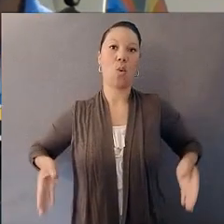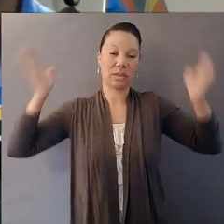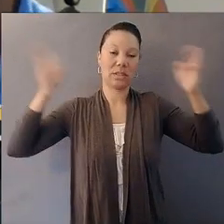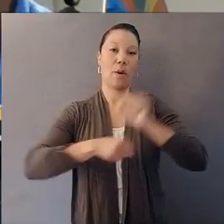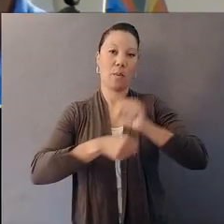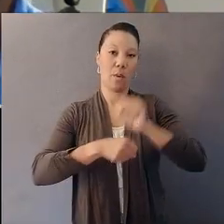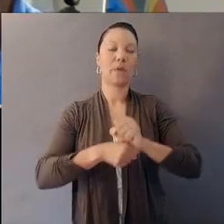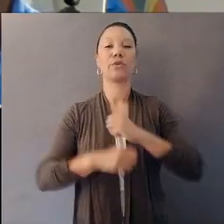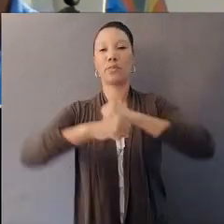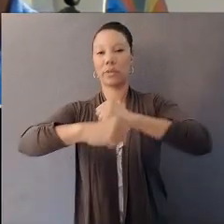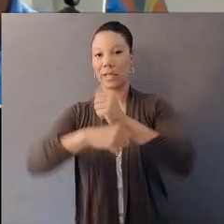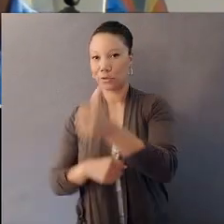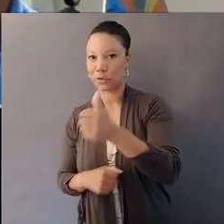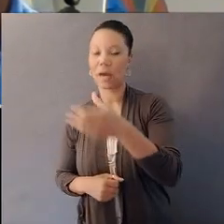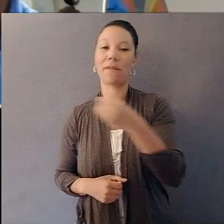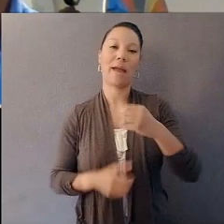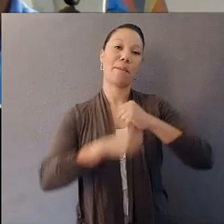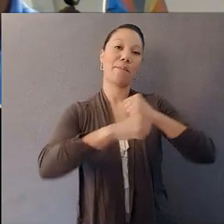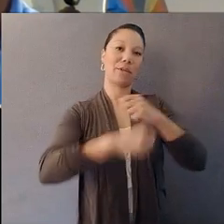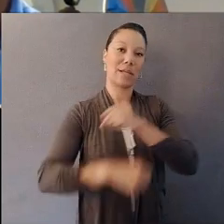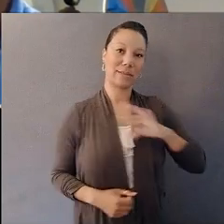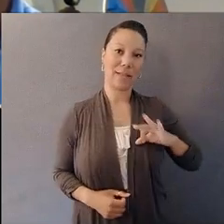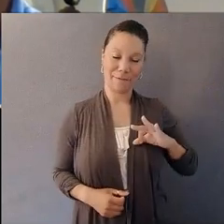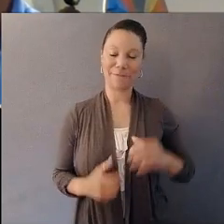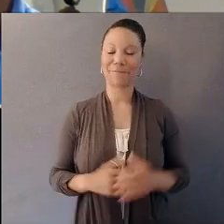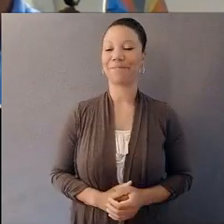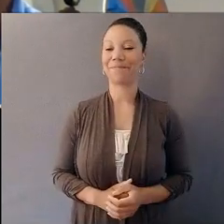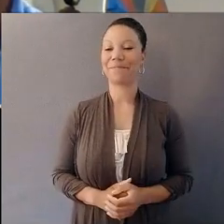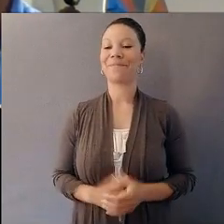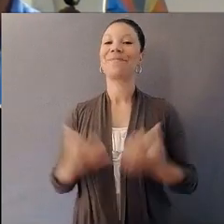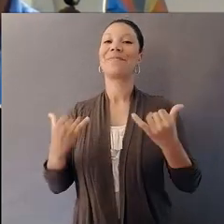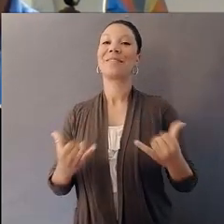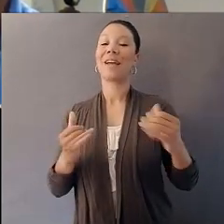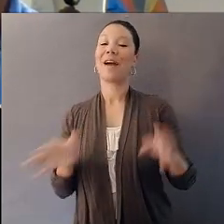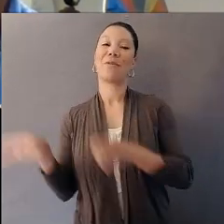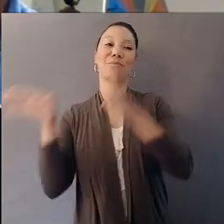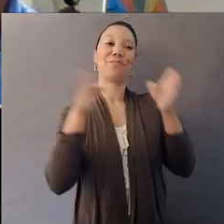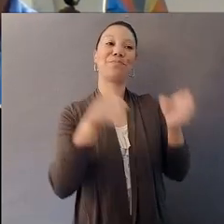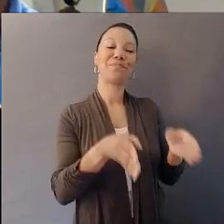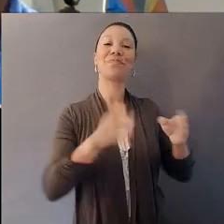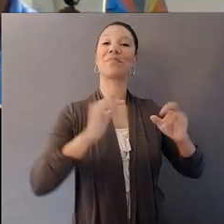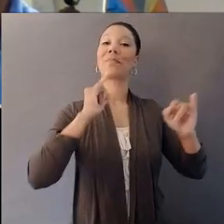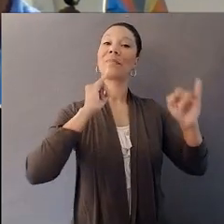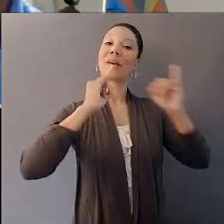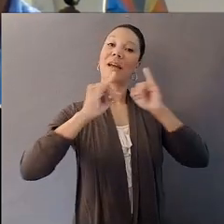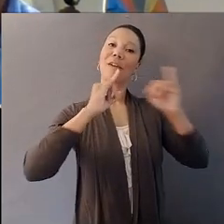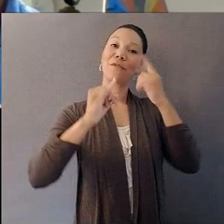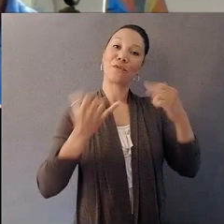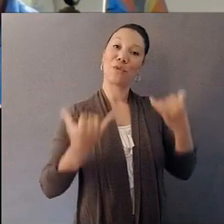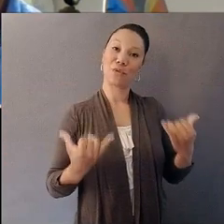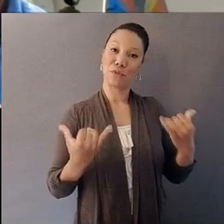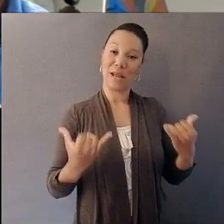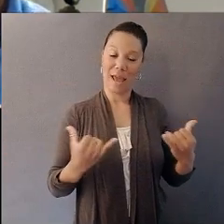Right. Okay, so let's transition. So for today's feature, the in-depth interviews that we were able to have, both you and